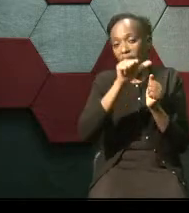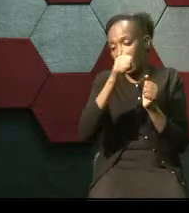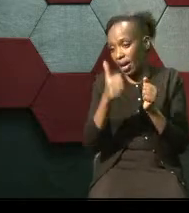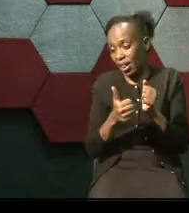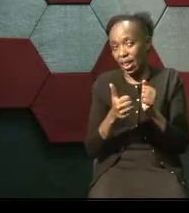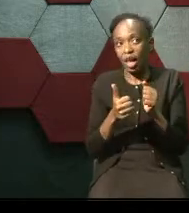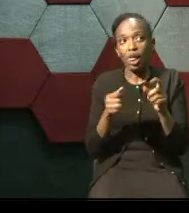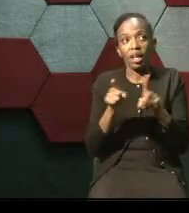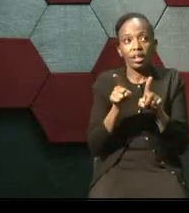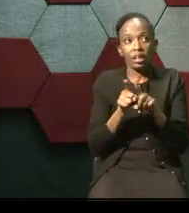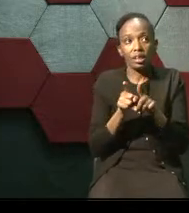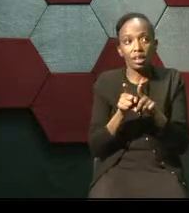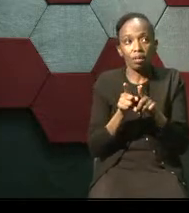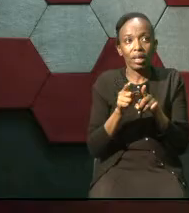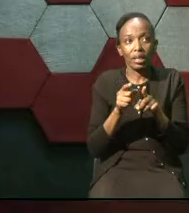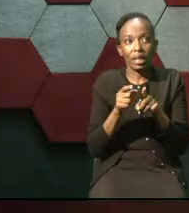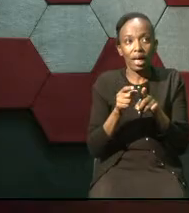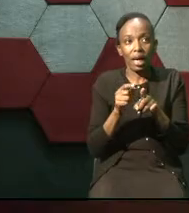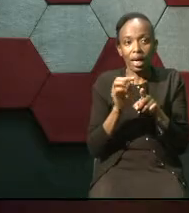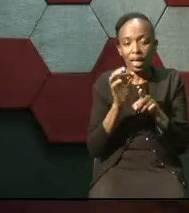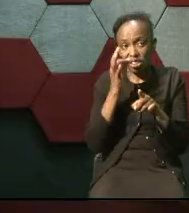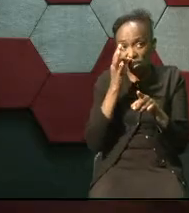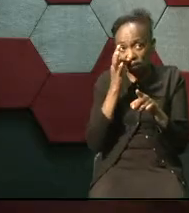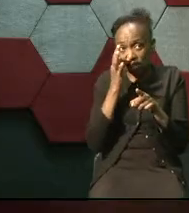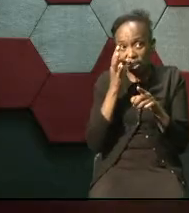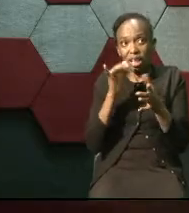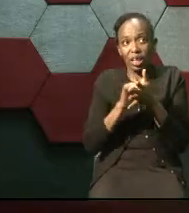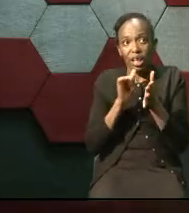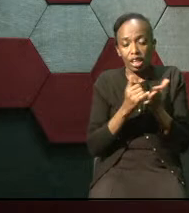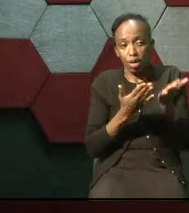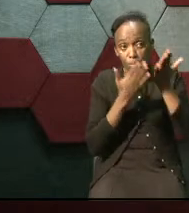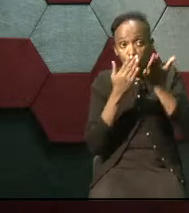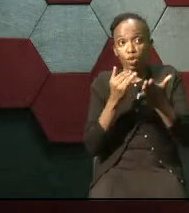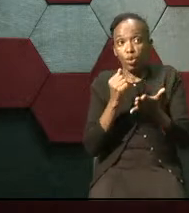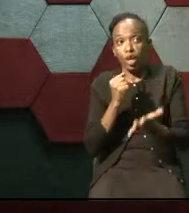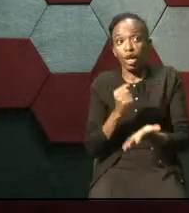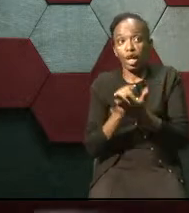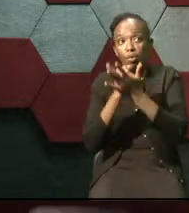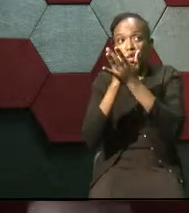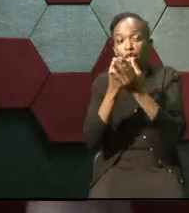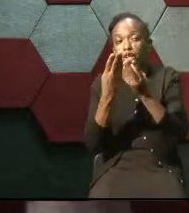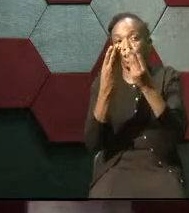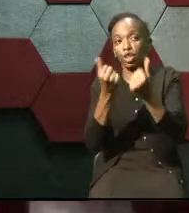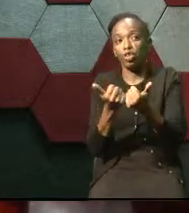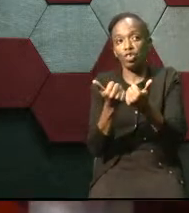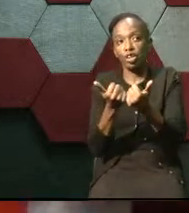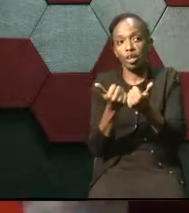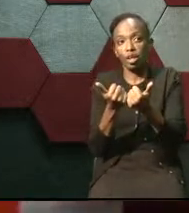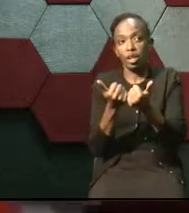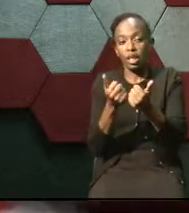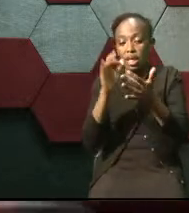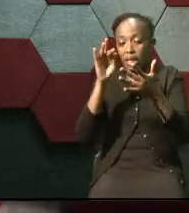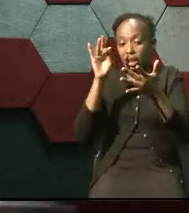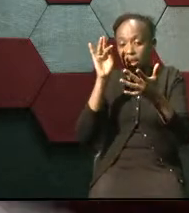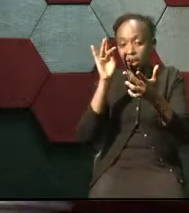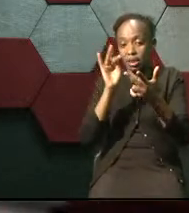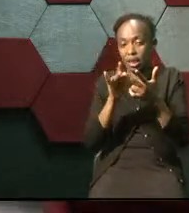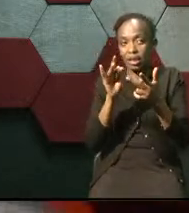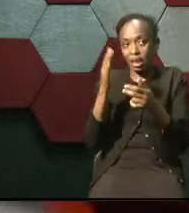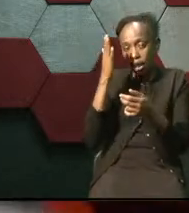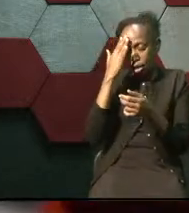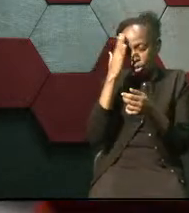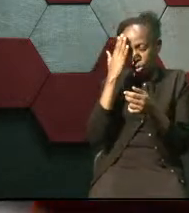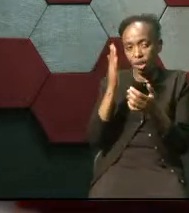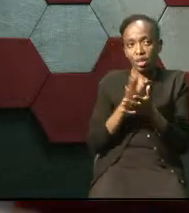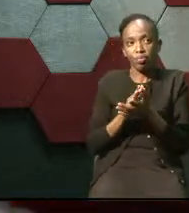other like nasal swabs which had been brought to help in the solving of in testing and detecting